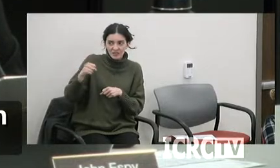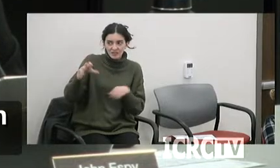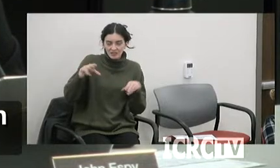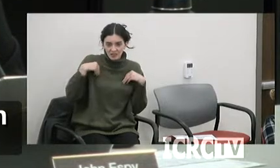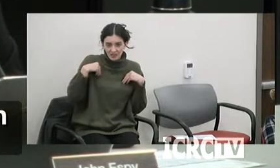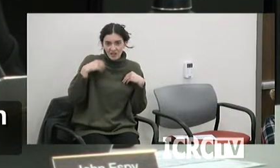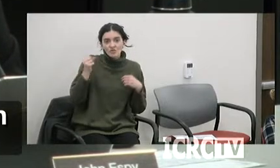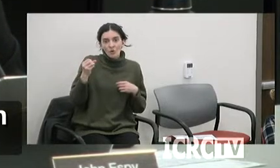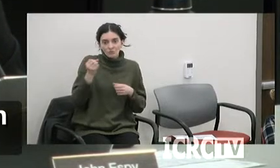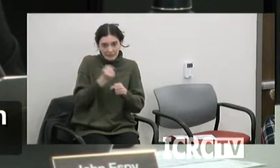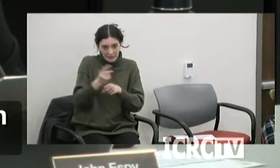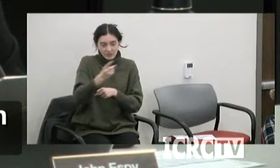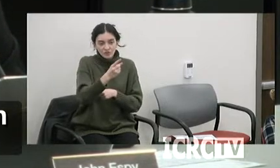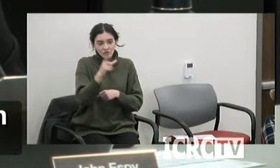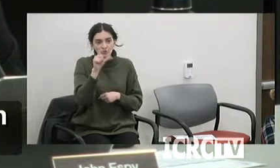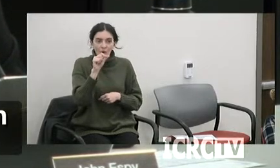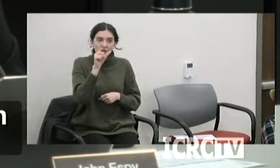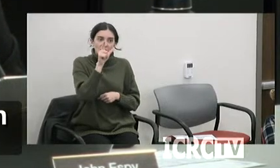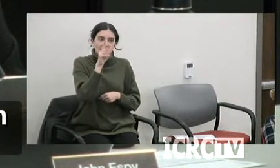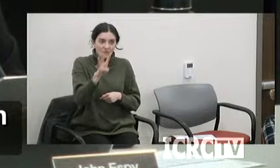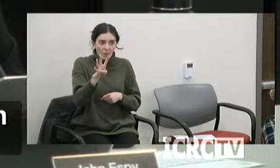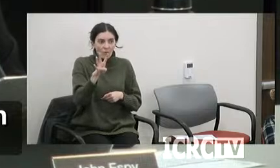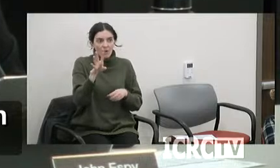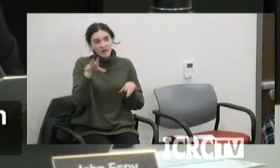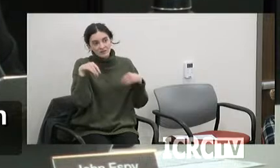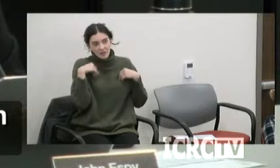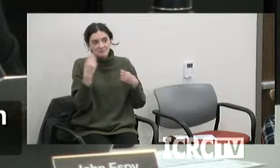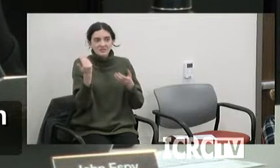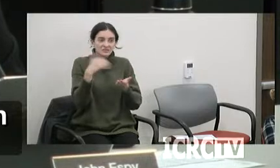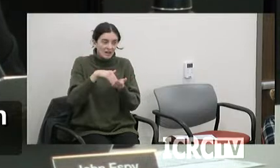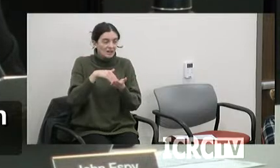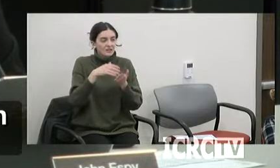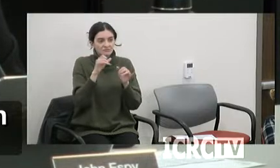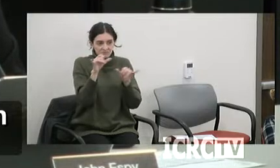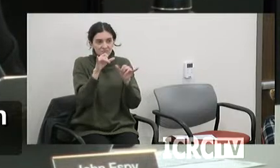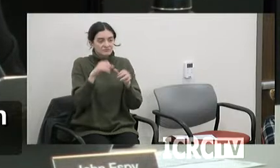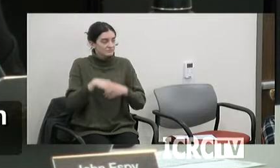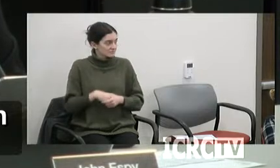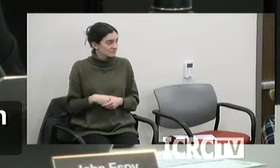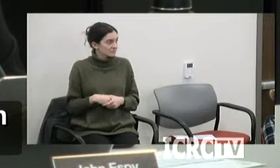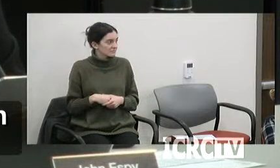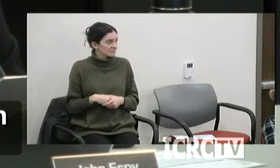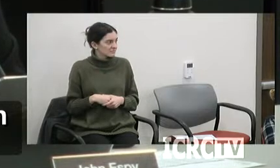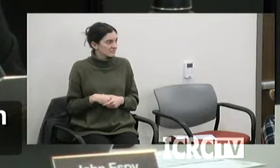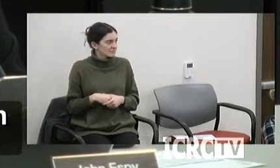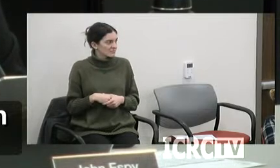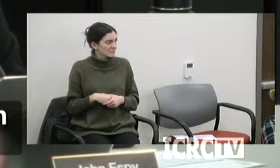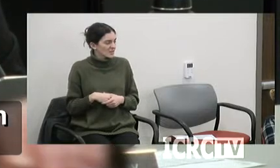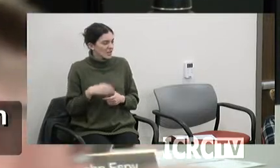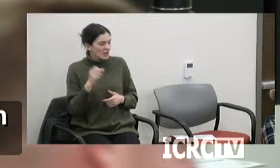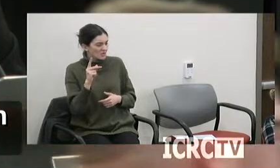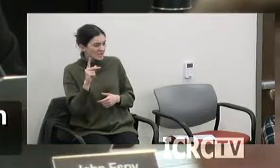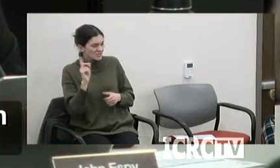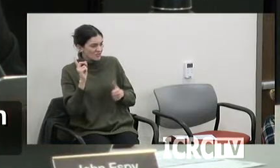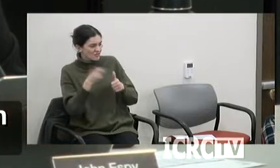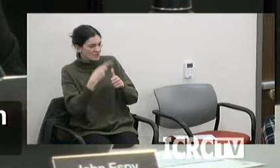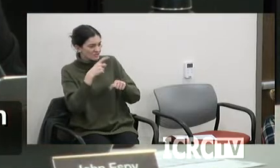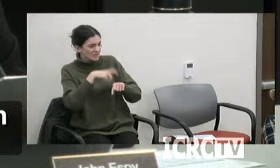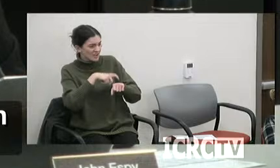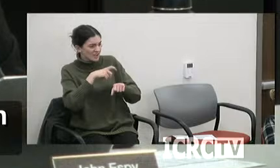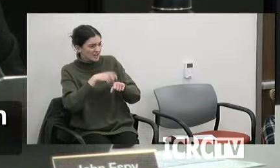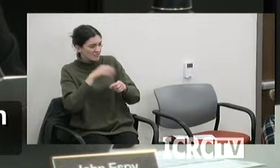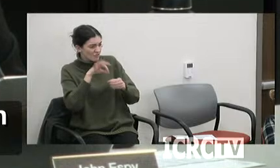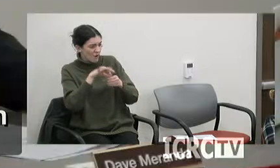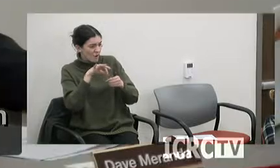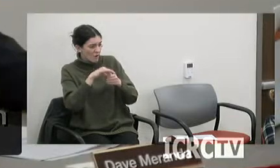acceptance of rates in a couple months. okay, but is this the first time we voted on This year, yes.